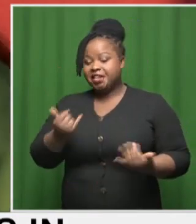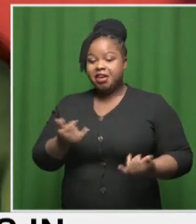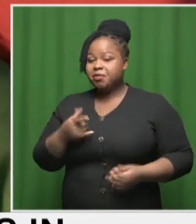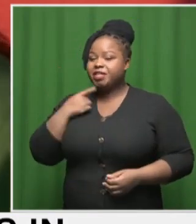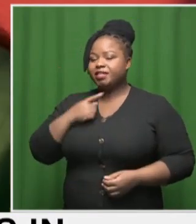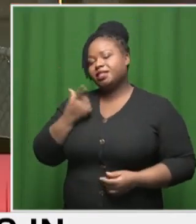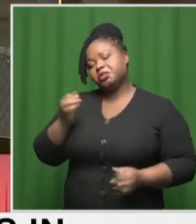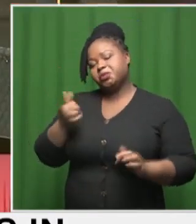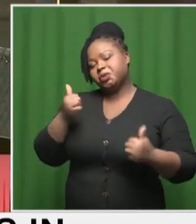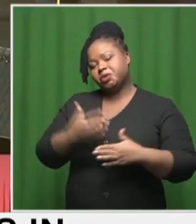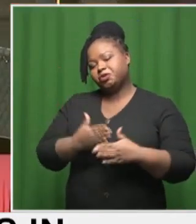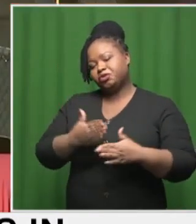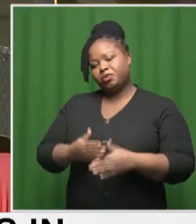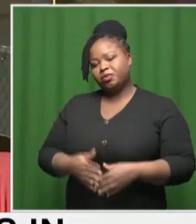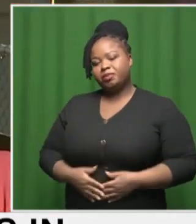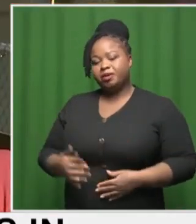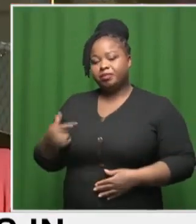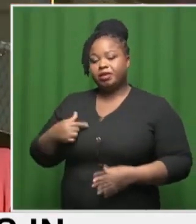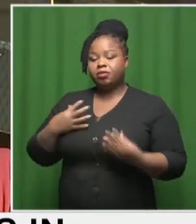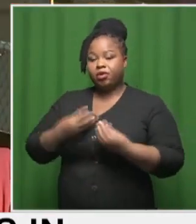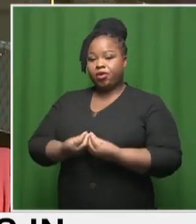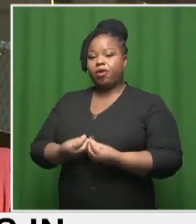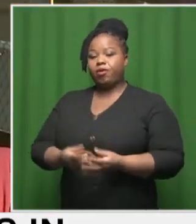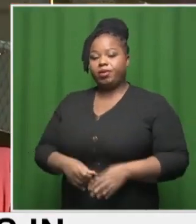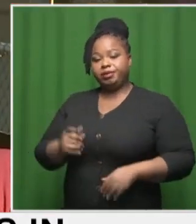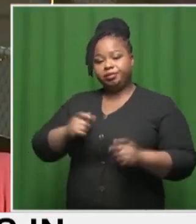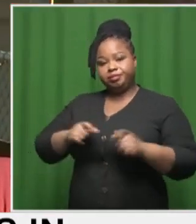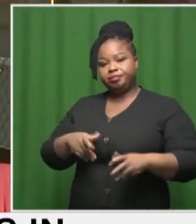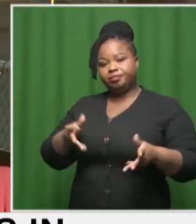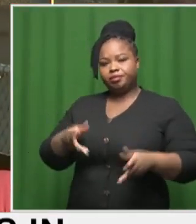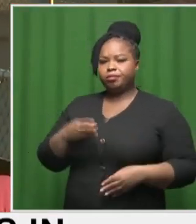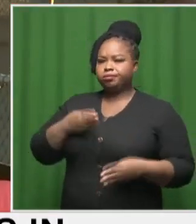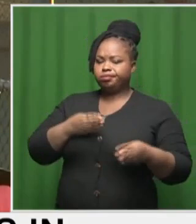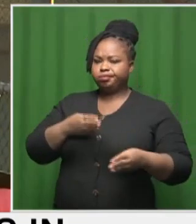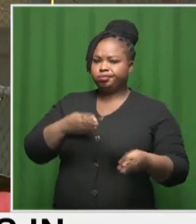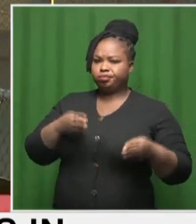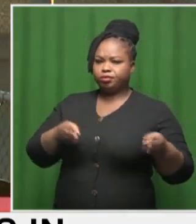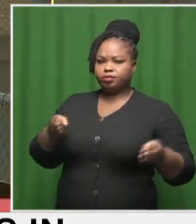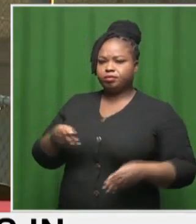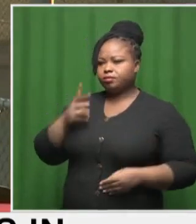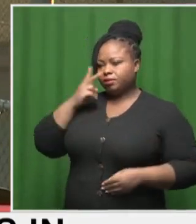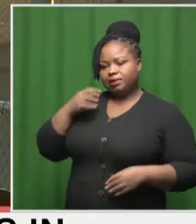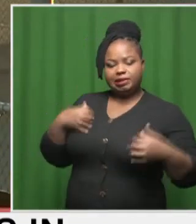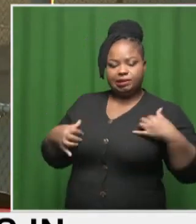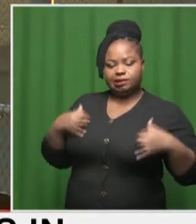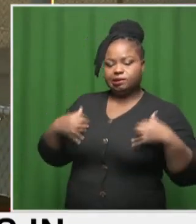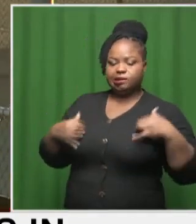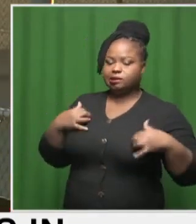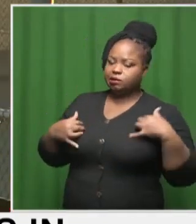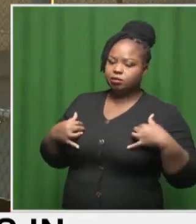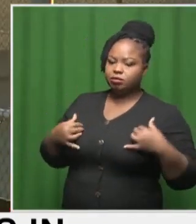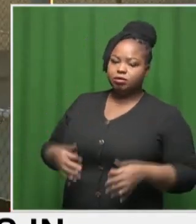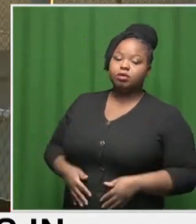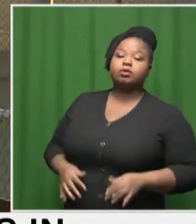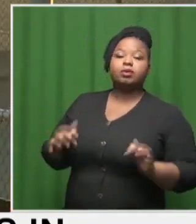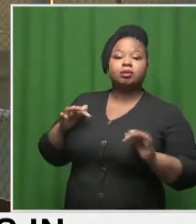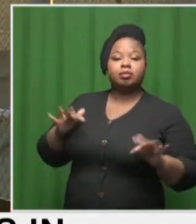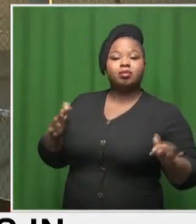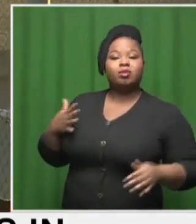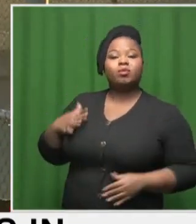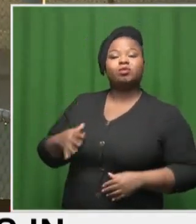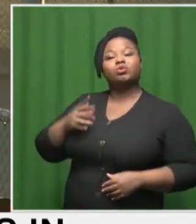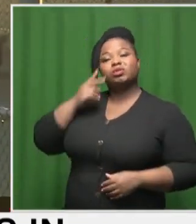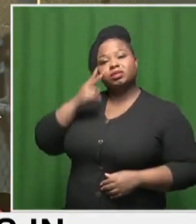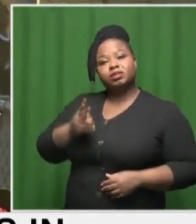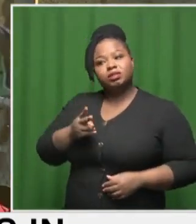did a great job. I've been with the people out there on the ground. I've seen how excited they are, and people want to see